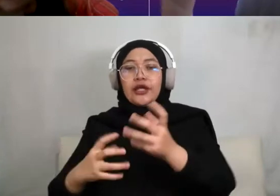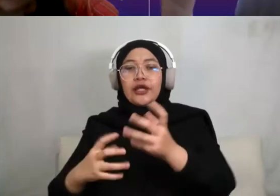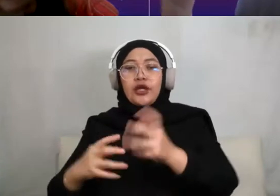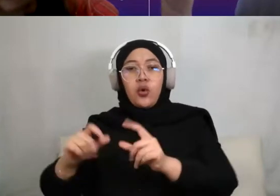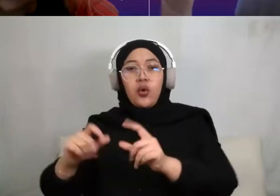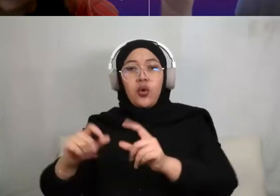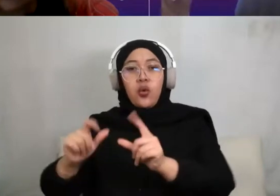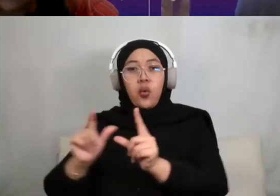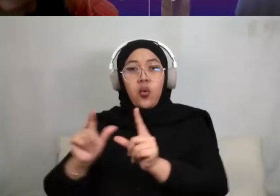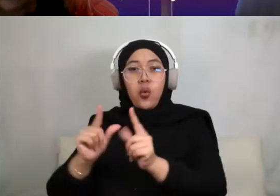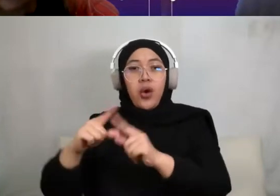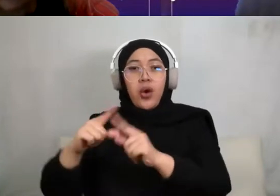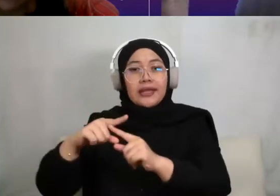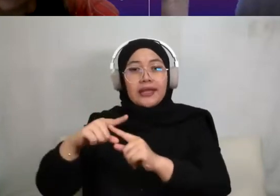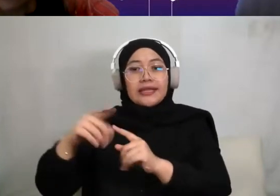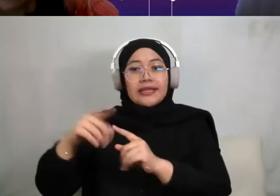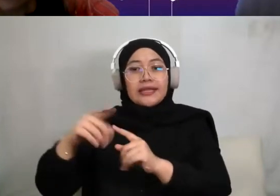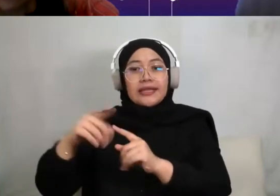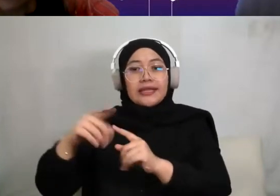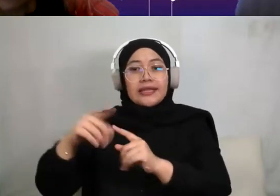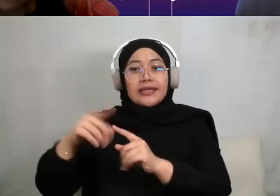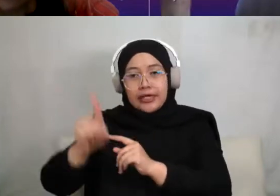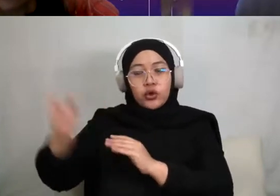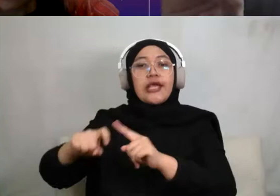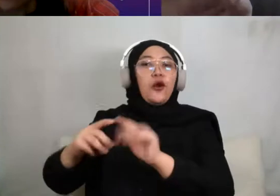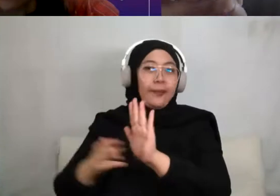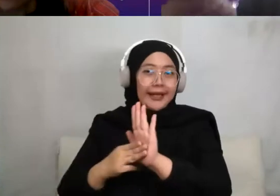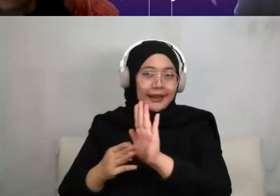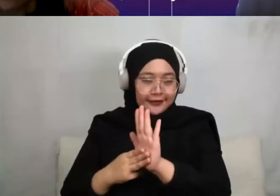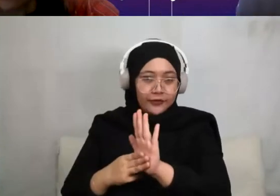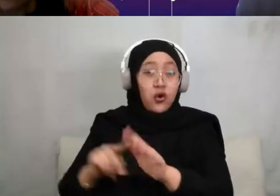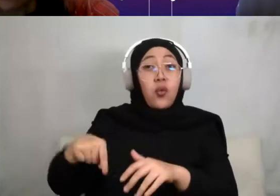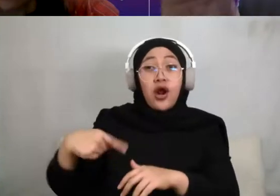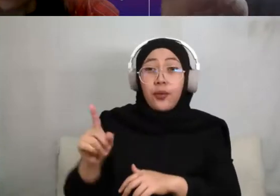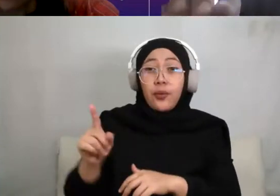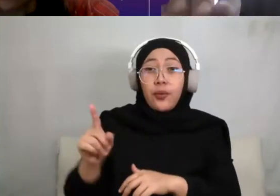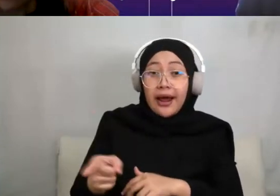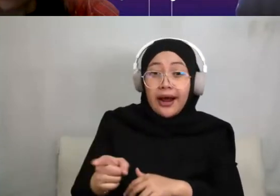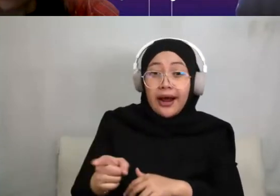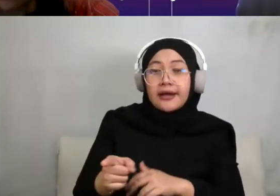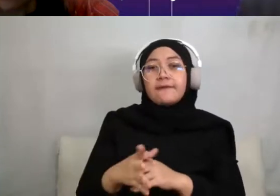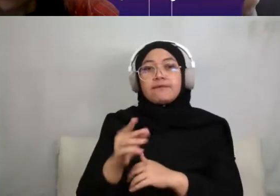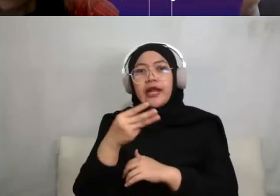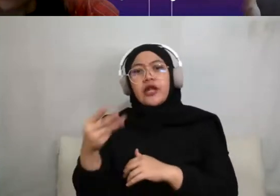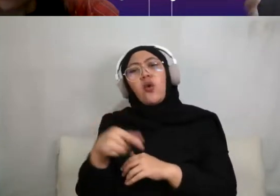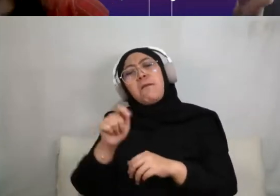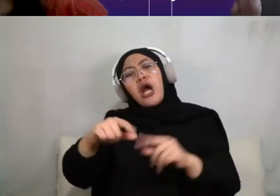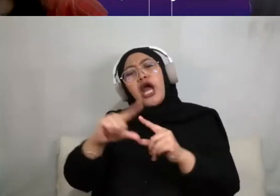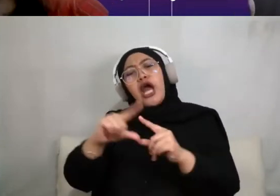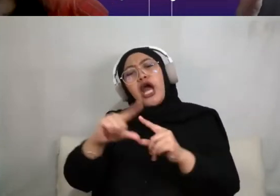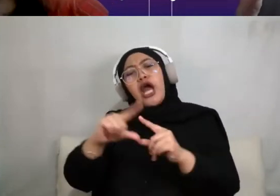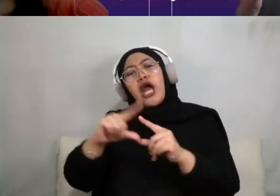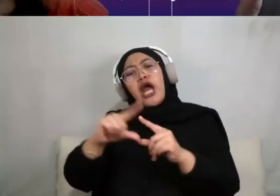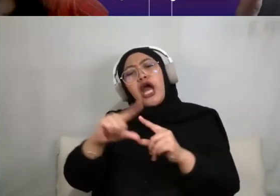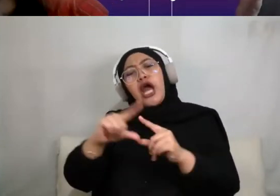there is a higher power consumption, however, TransJakarta will charge slightly